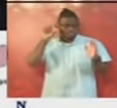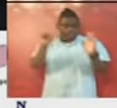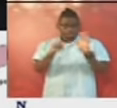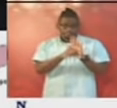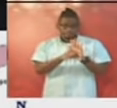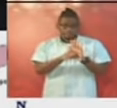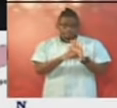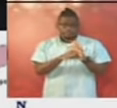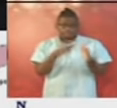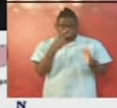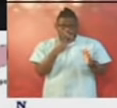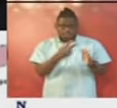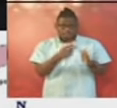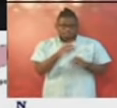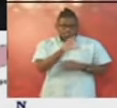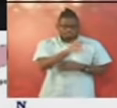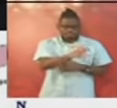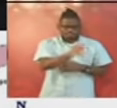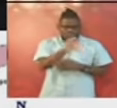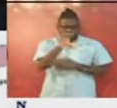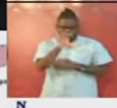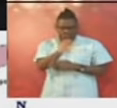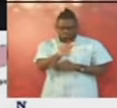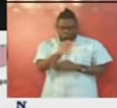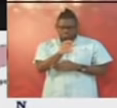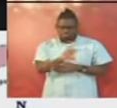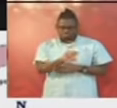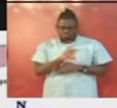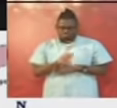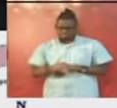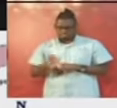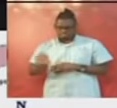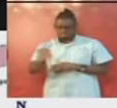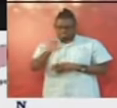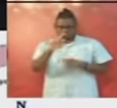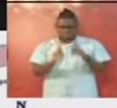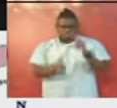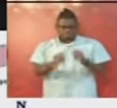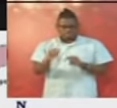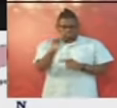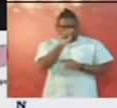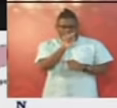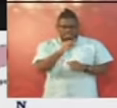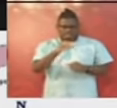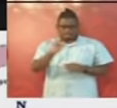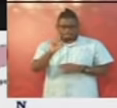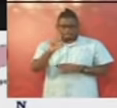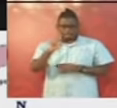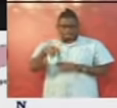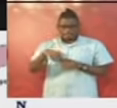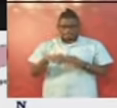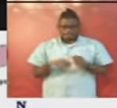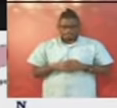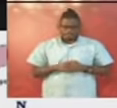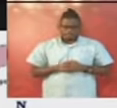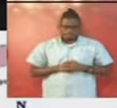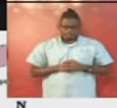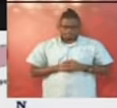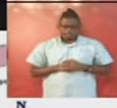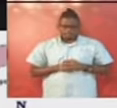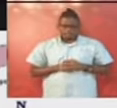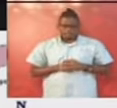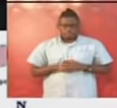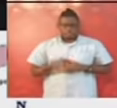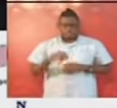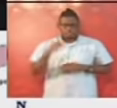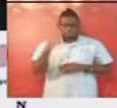the breakdown of the counties. We always speak about the counties in Trinidad and Tobago, but we never have spoken about the